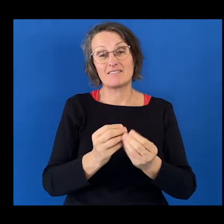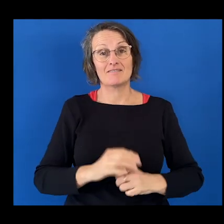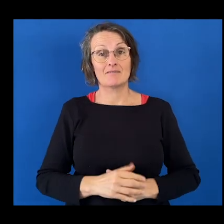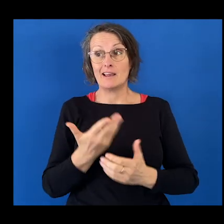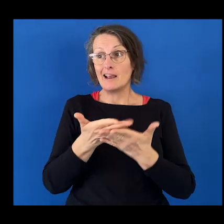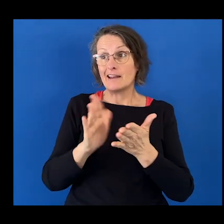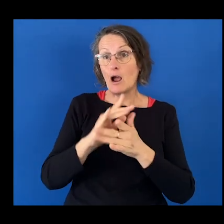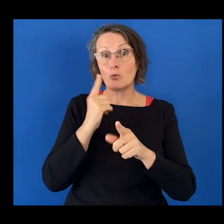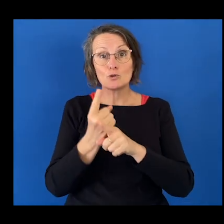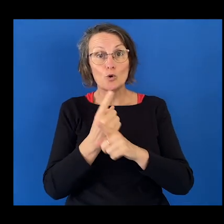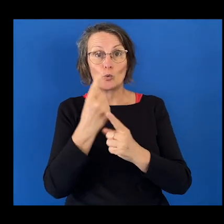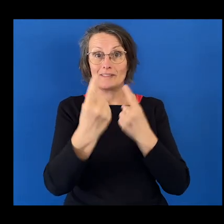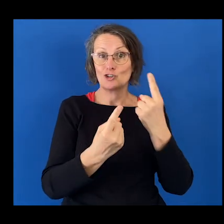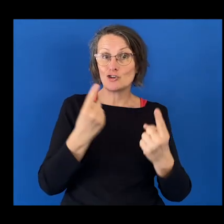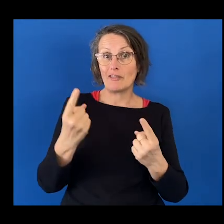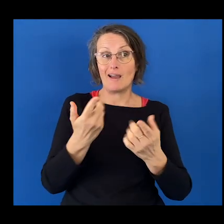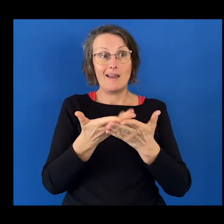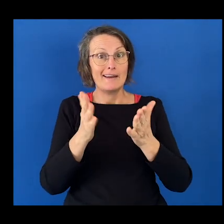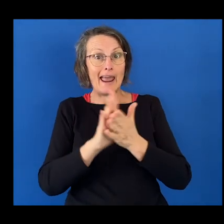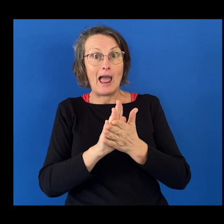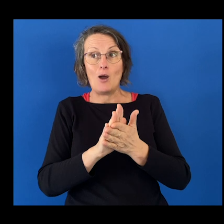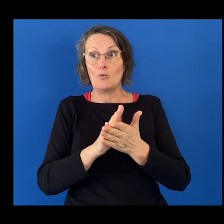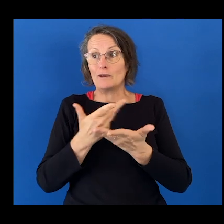one another, the way we consult with each other,